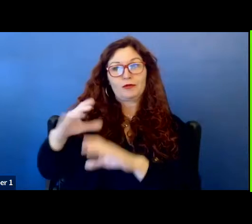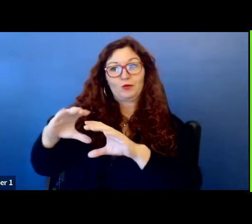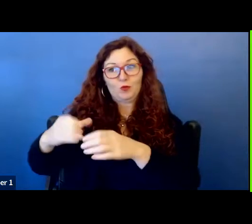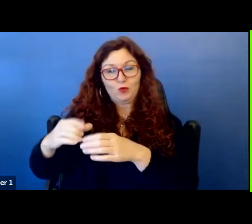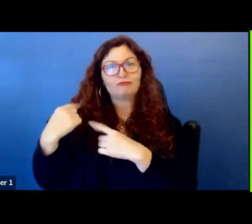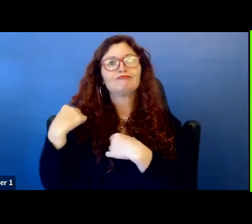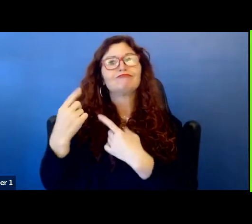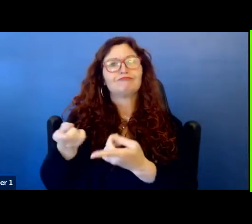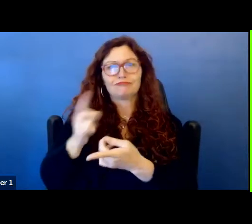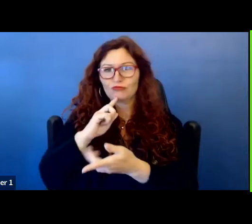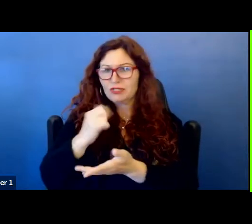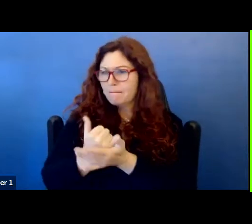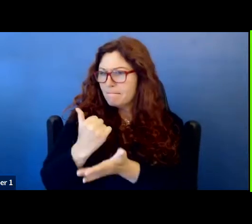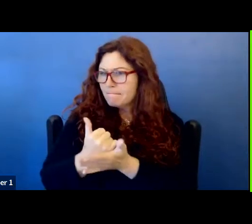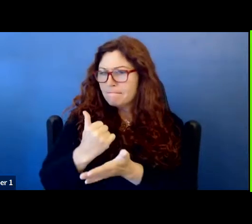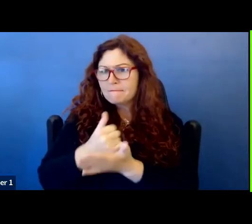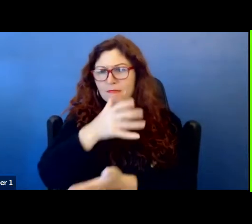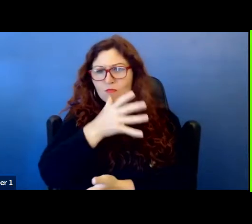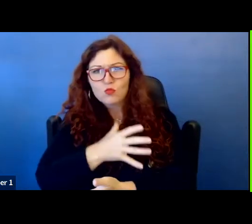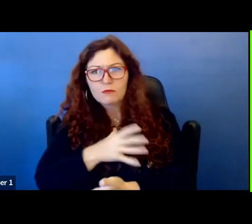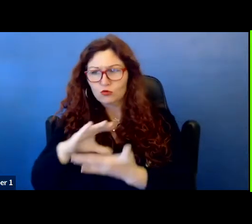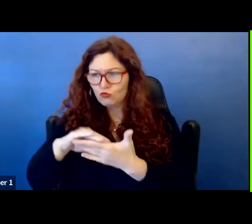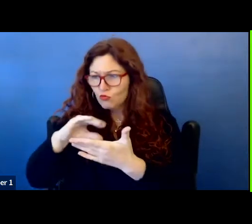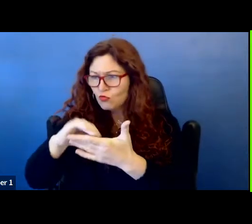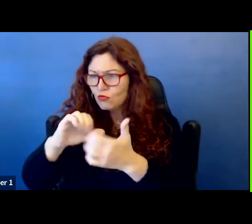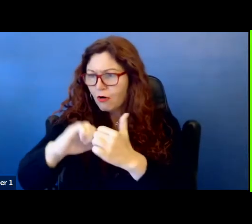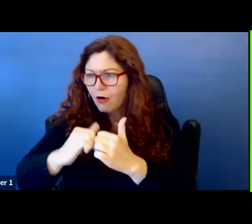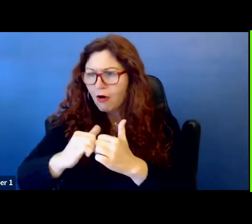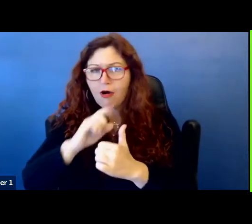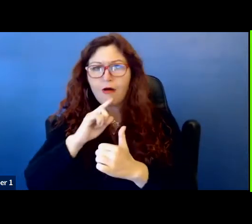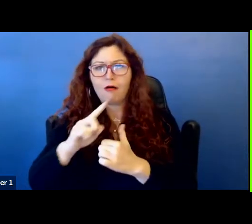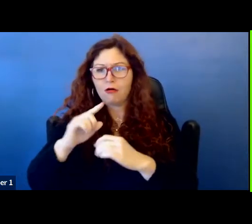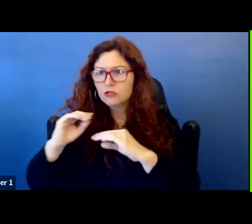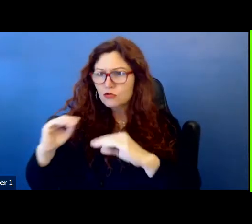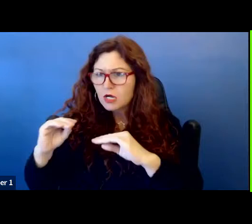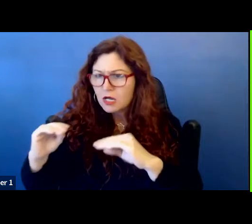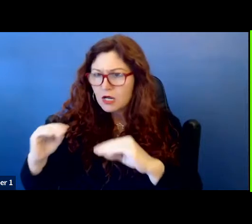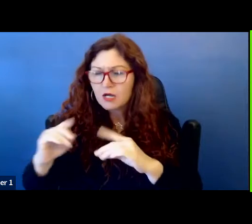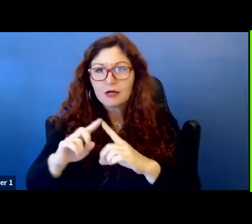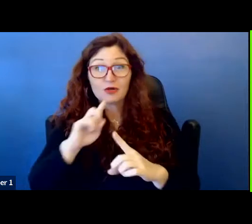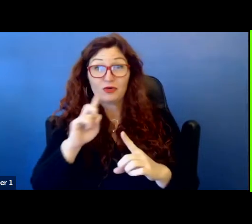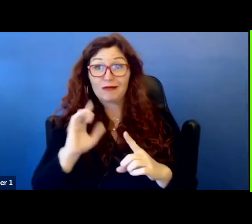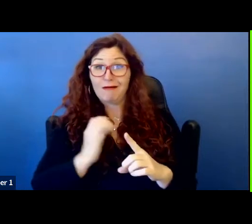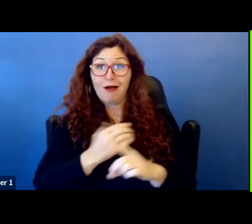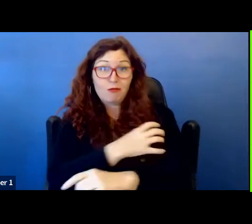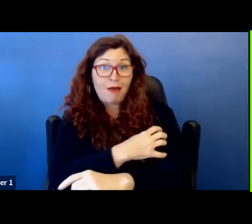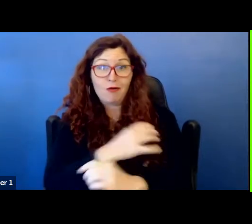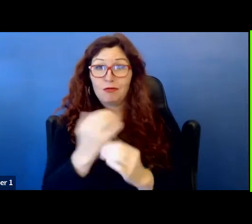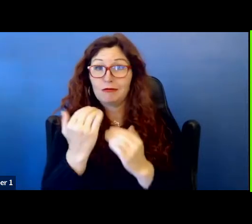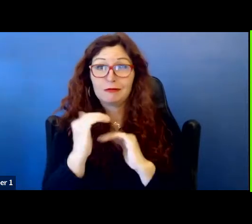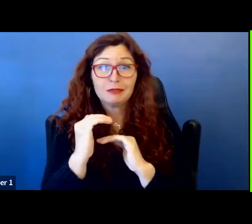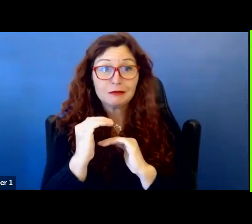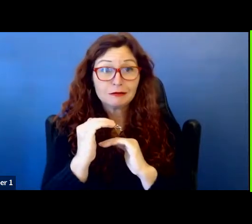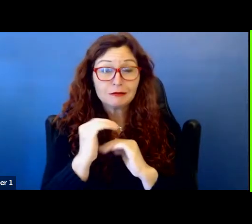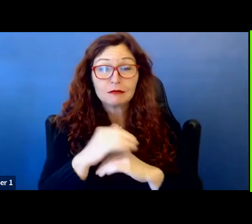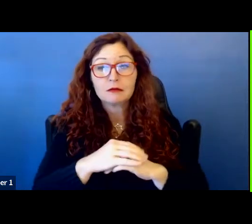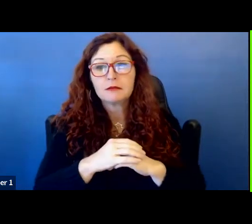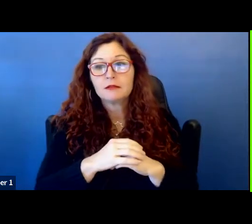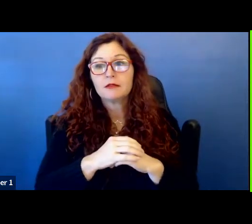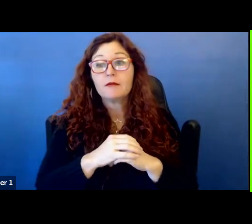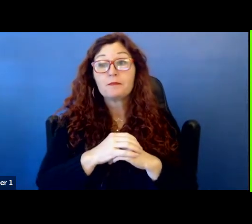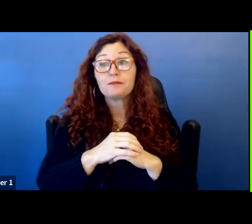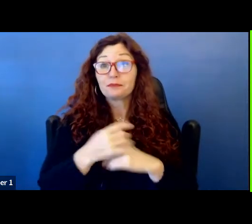training women to be competitive but we can only we only have limited reach even though i have had a great